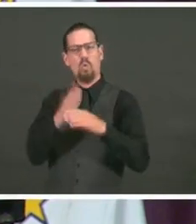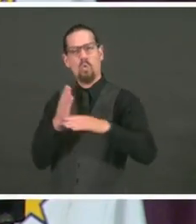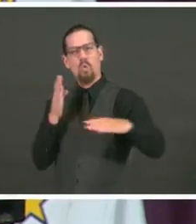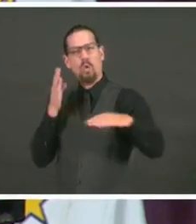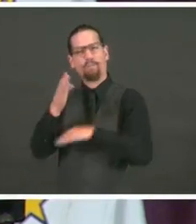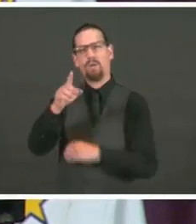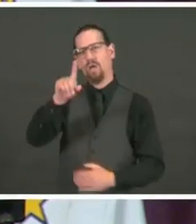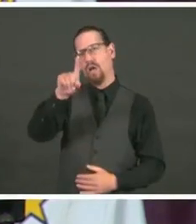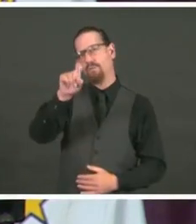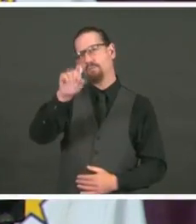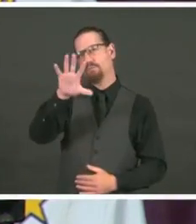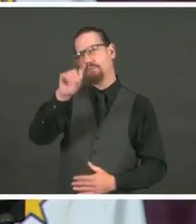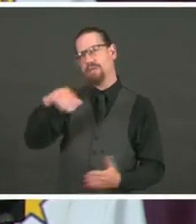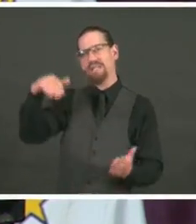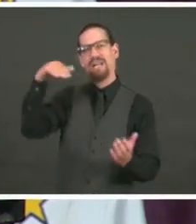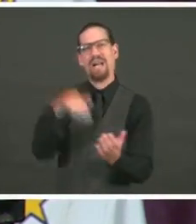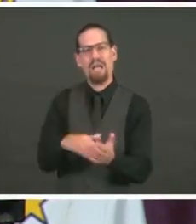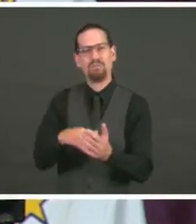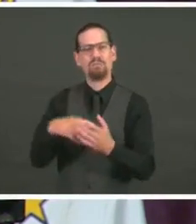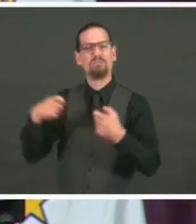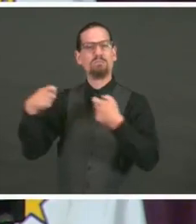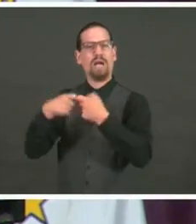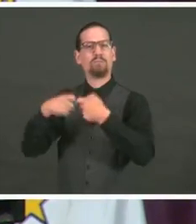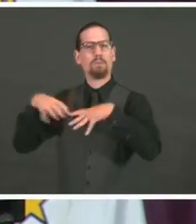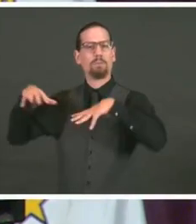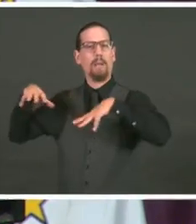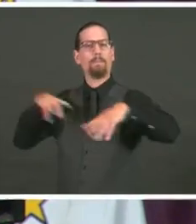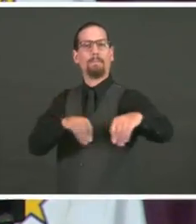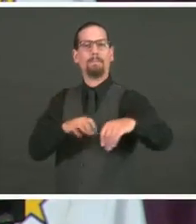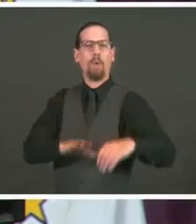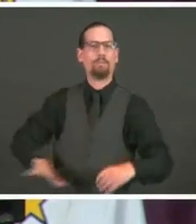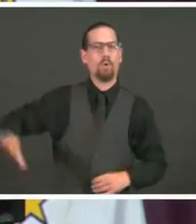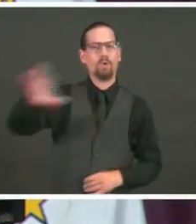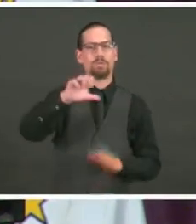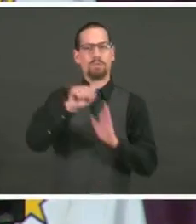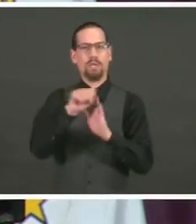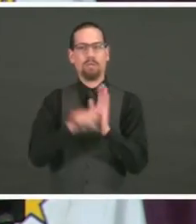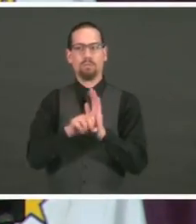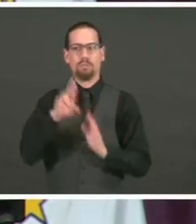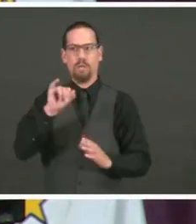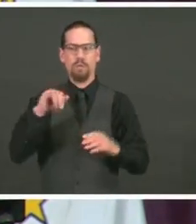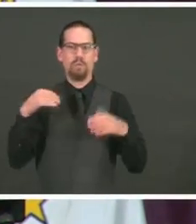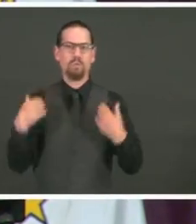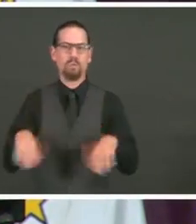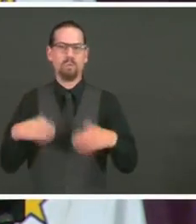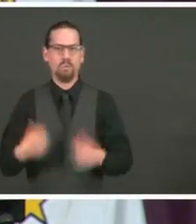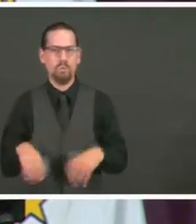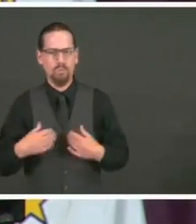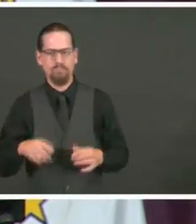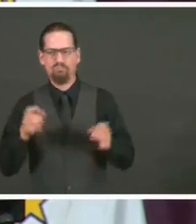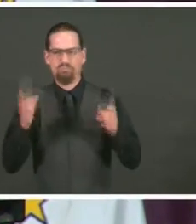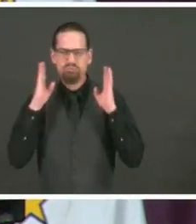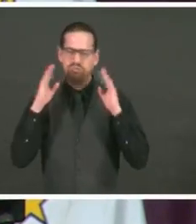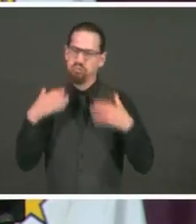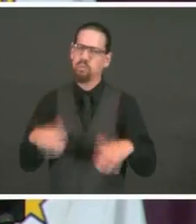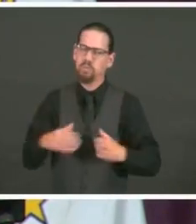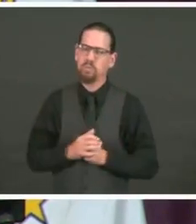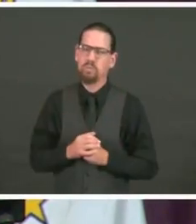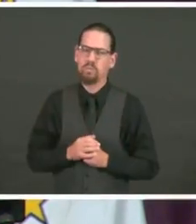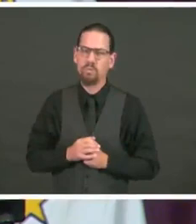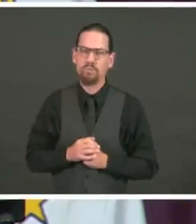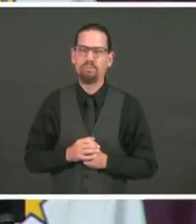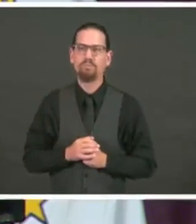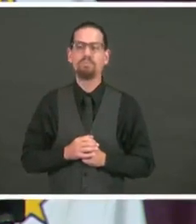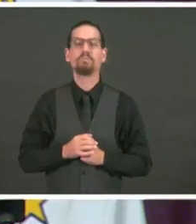Rhode Islanders from having power. To put that in perspective for you, that's more than Superstorm Sandy some years